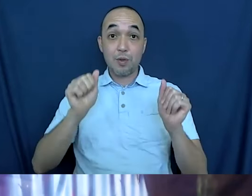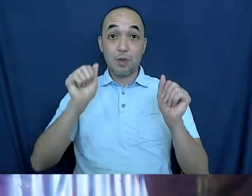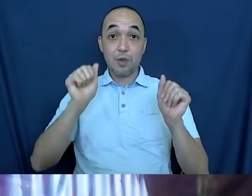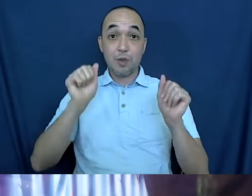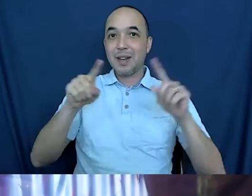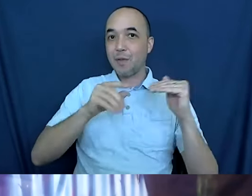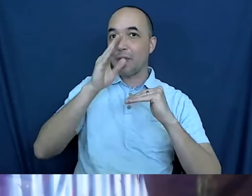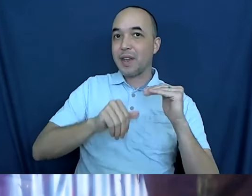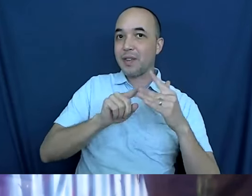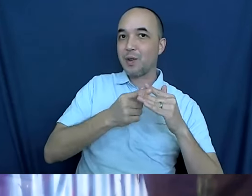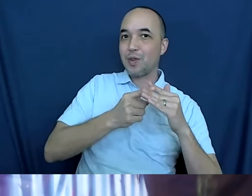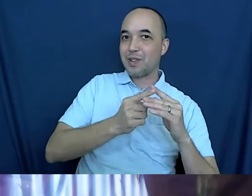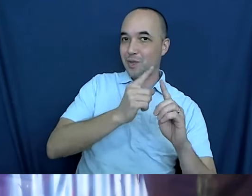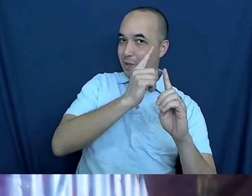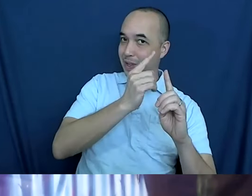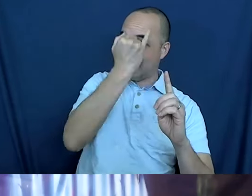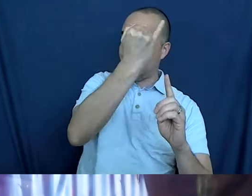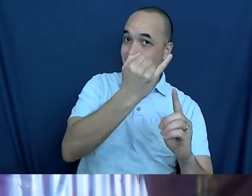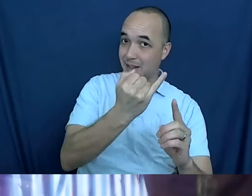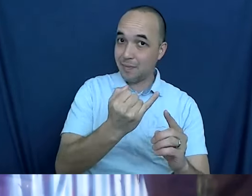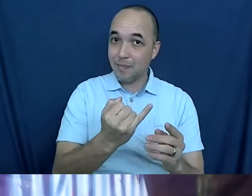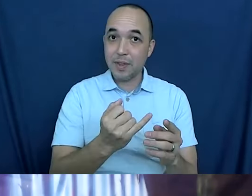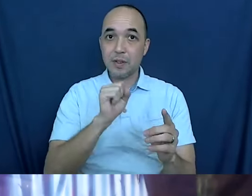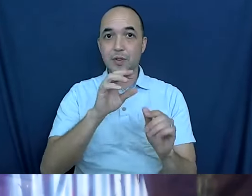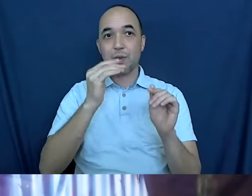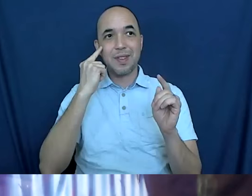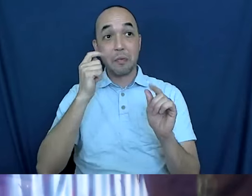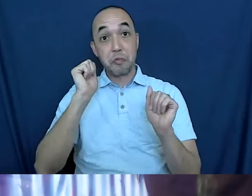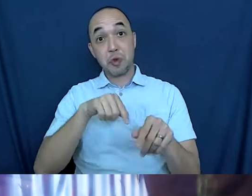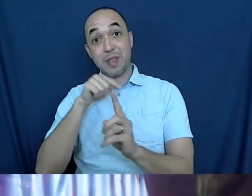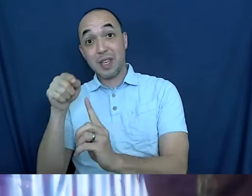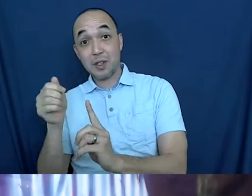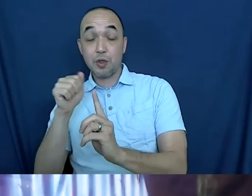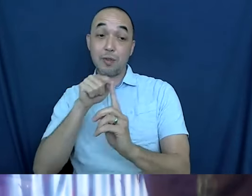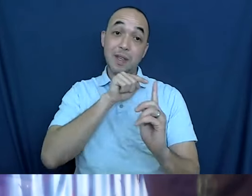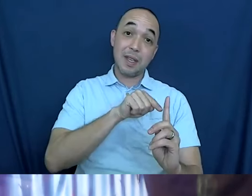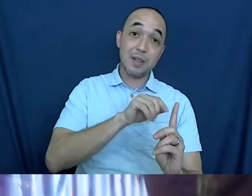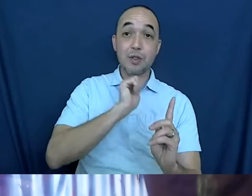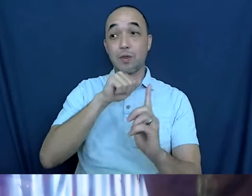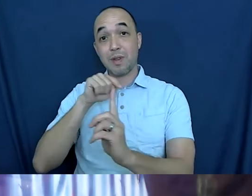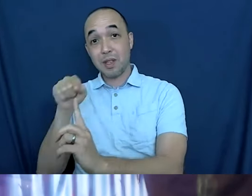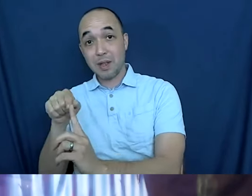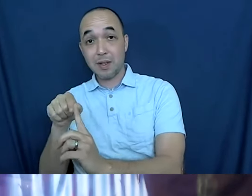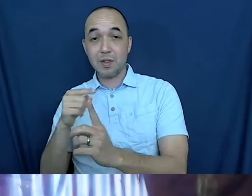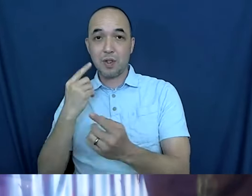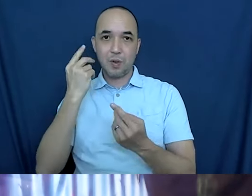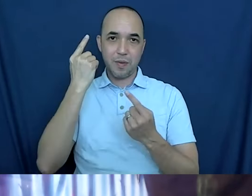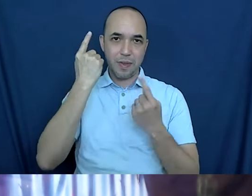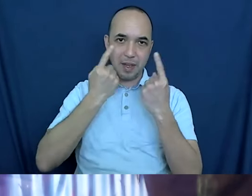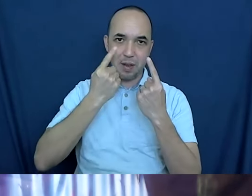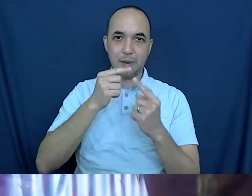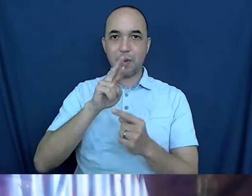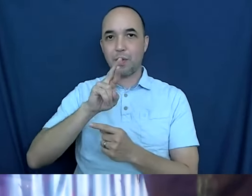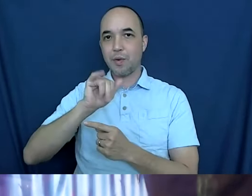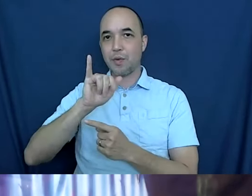the different options and it gets you like, well, you know what? It could be this thing. And you get to those notions. If you're looking through riddles and just trying to